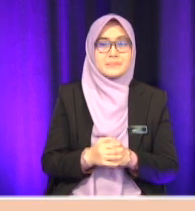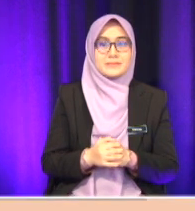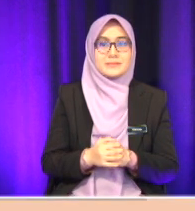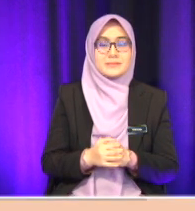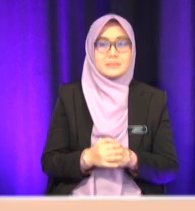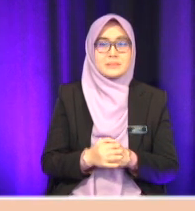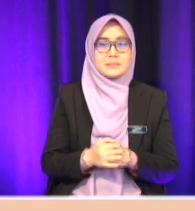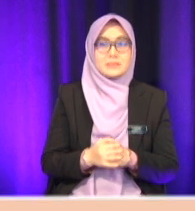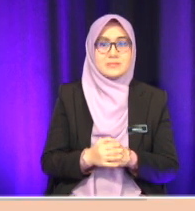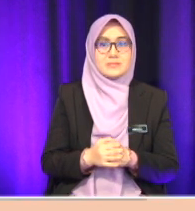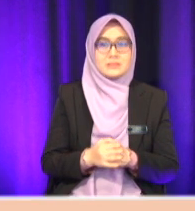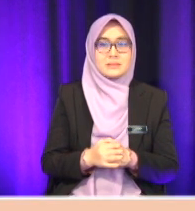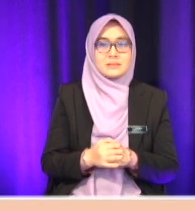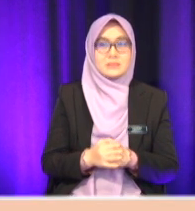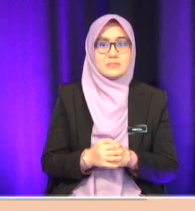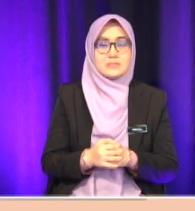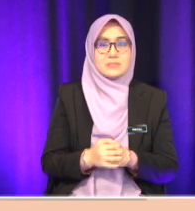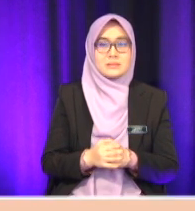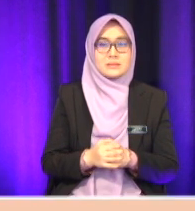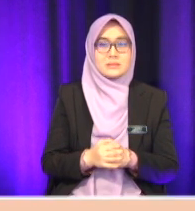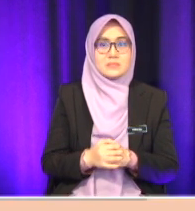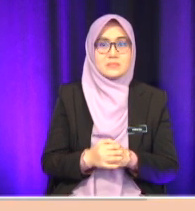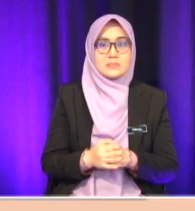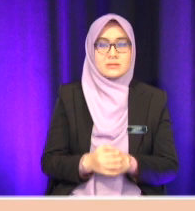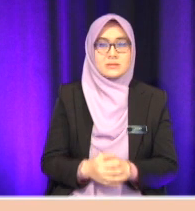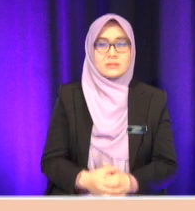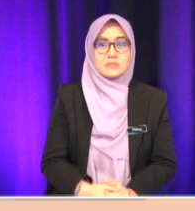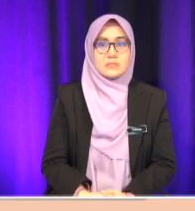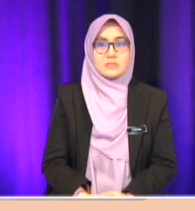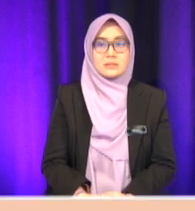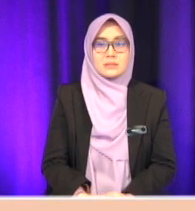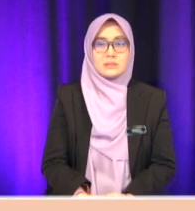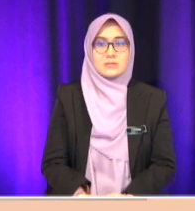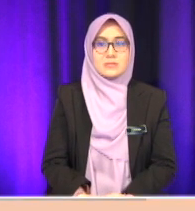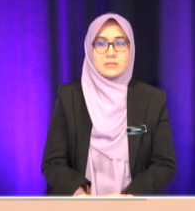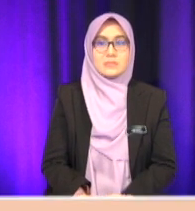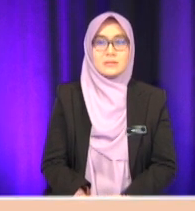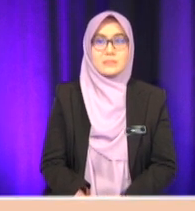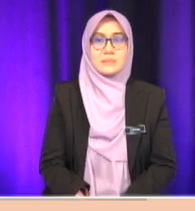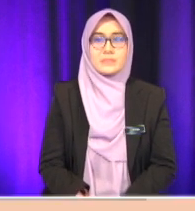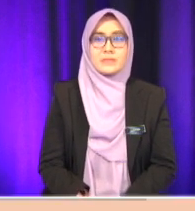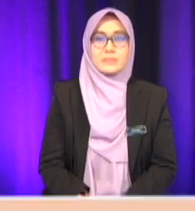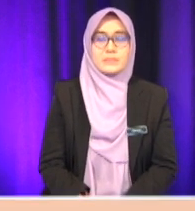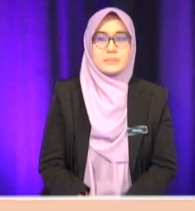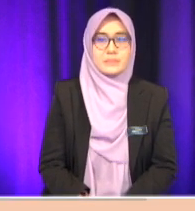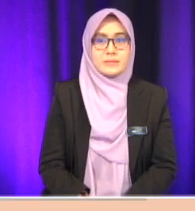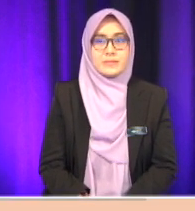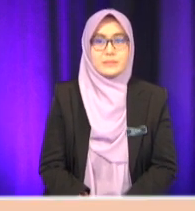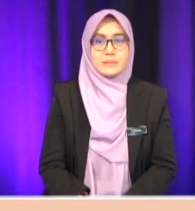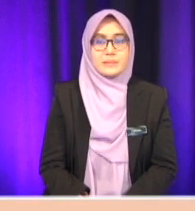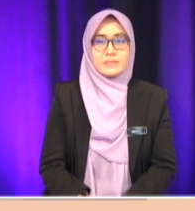that had the most impact on me dealt with learning not to judge people based on looks or